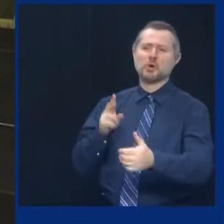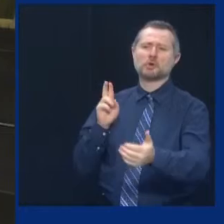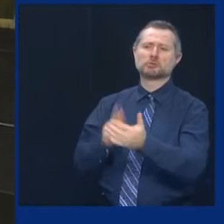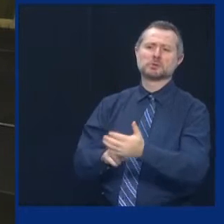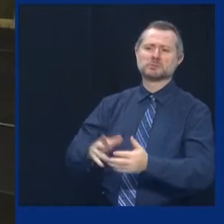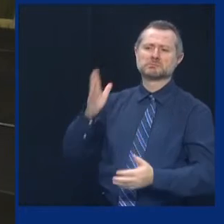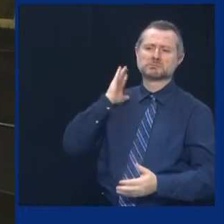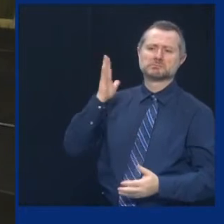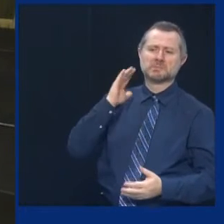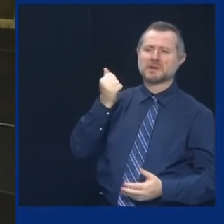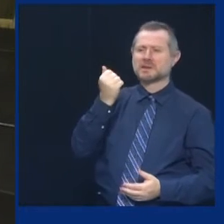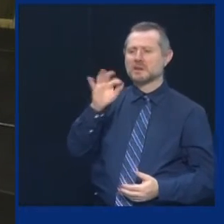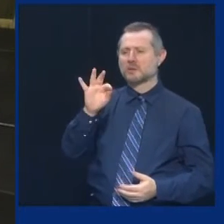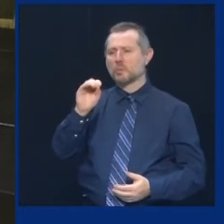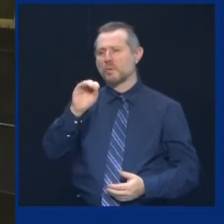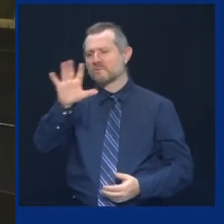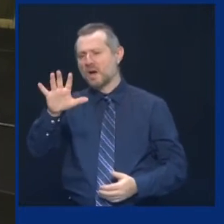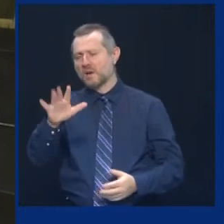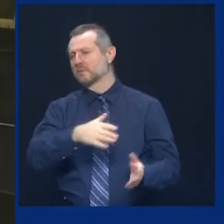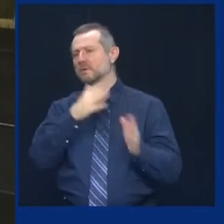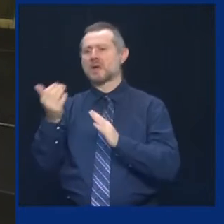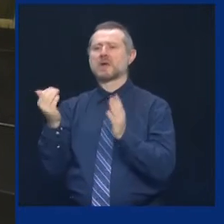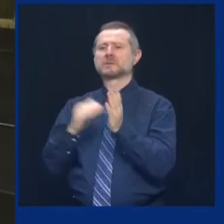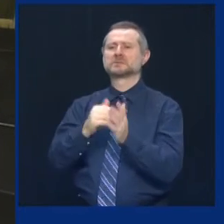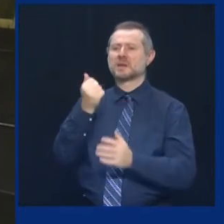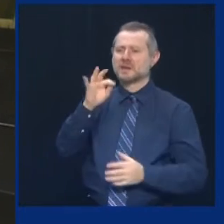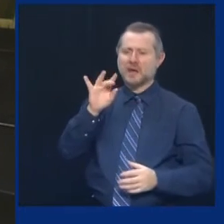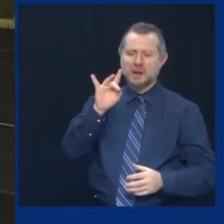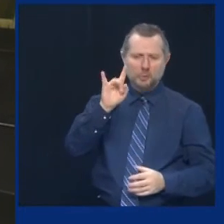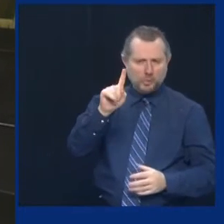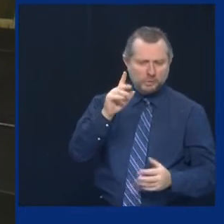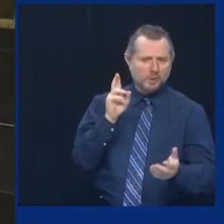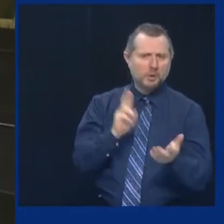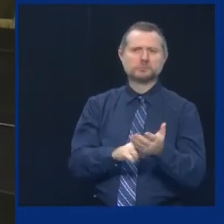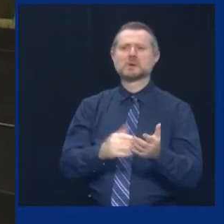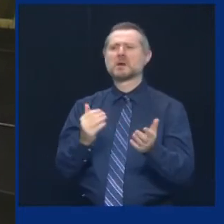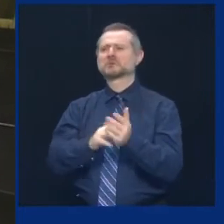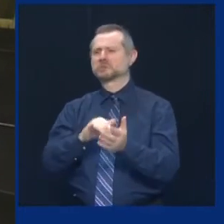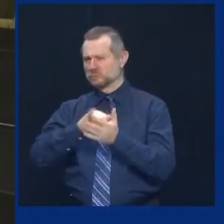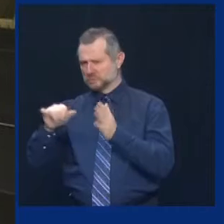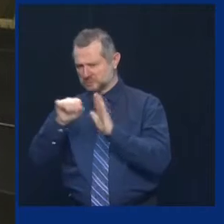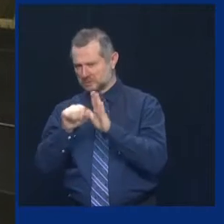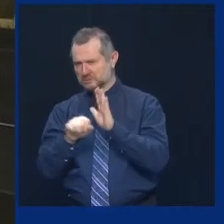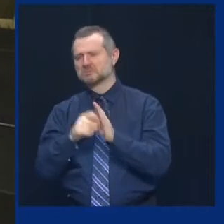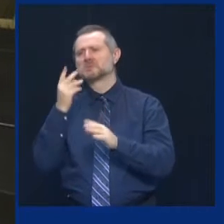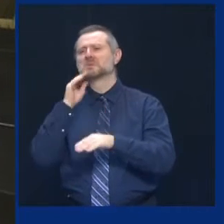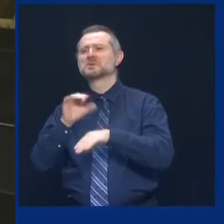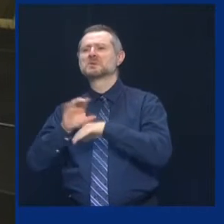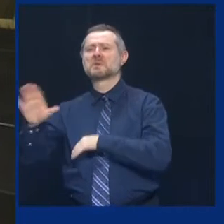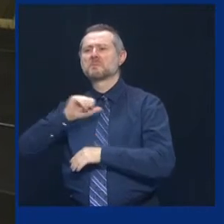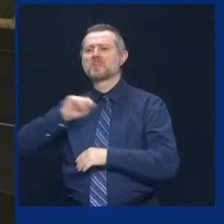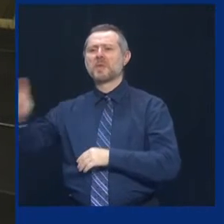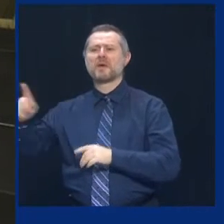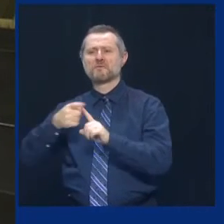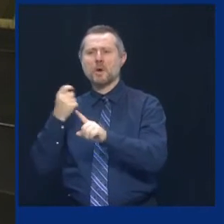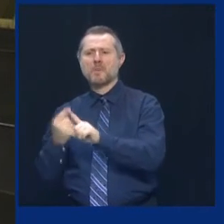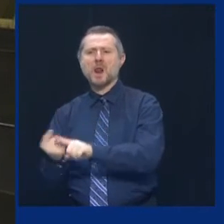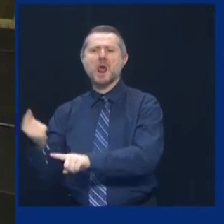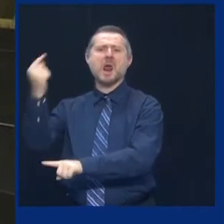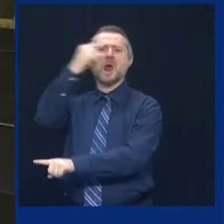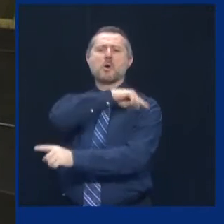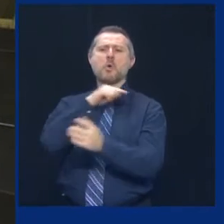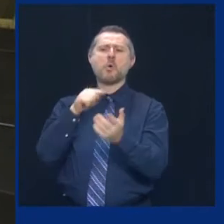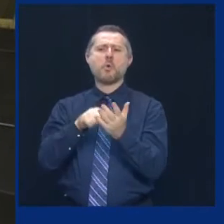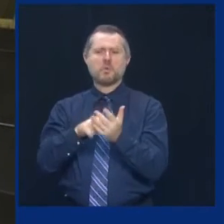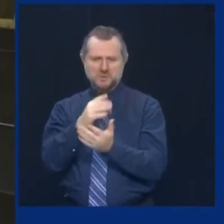the state decided to rebate it back for decades? Since, according to sources in the Assembly, it's generated in the last 10